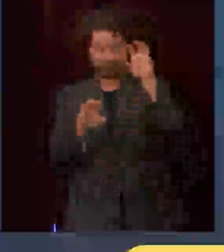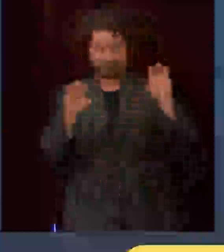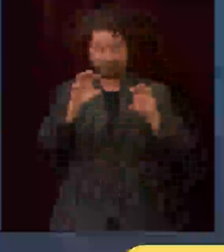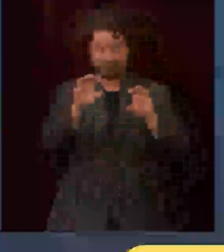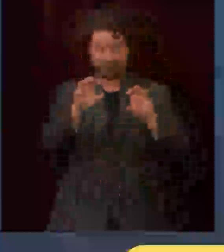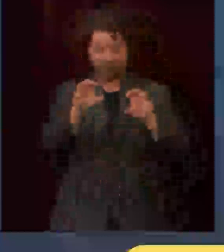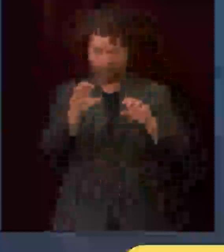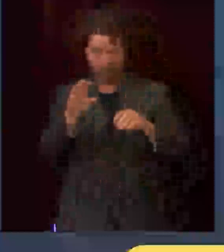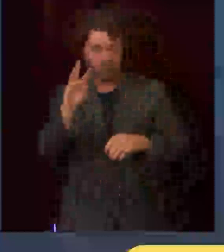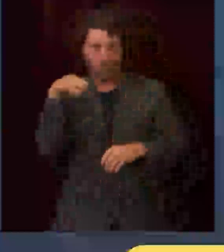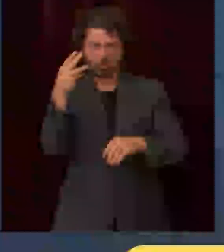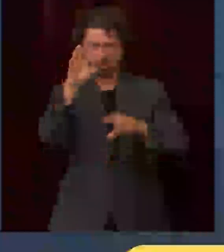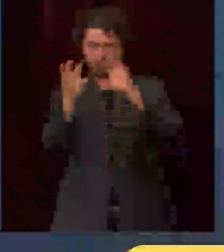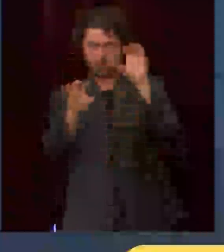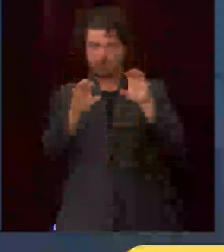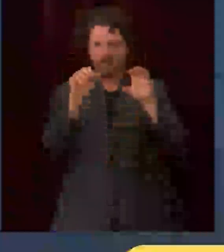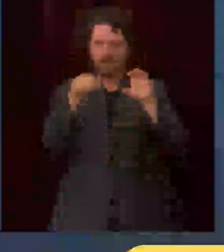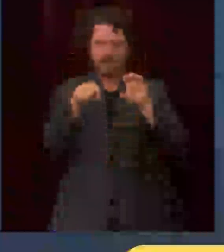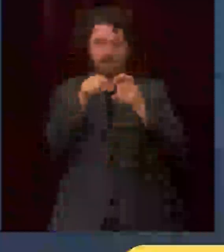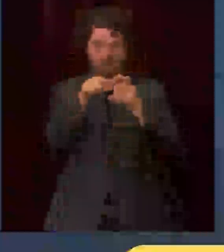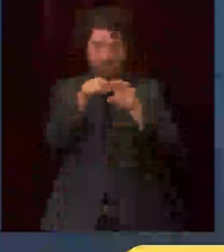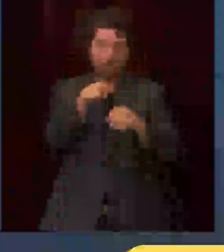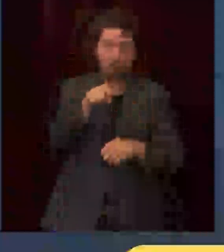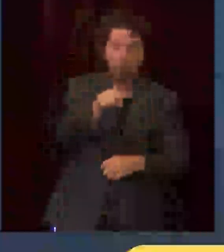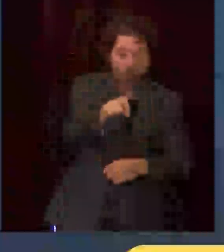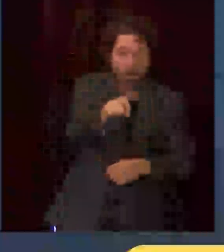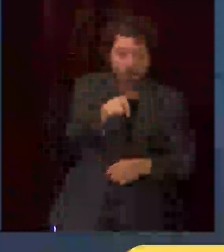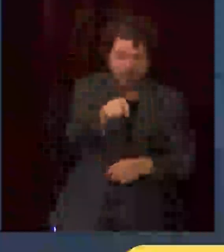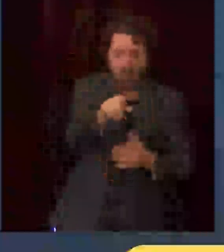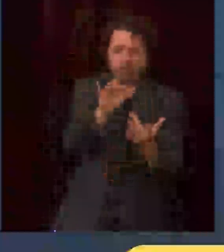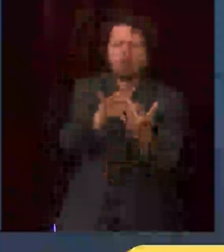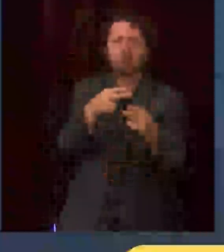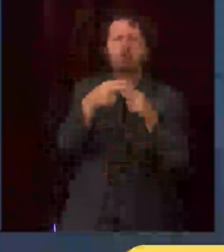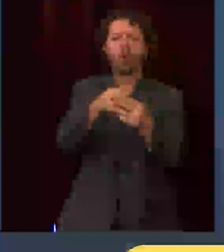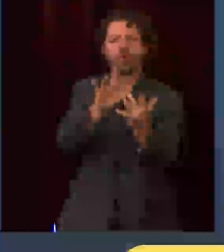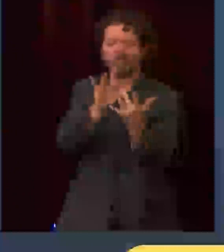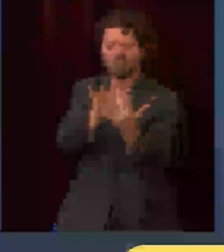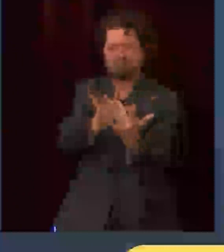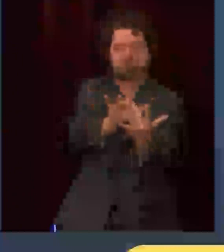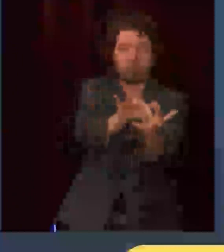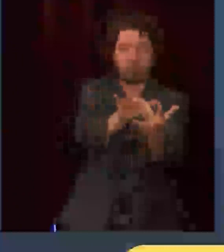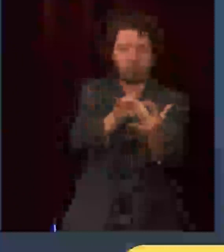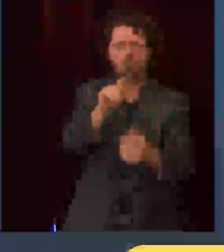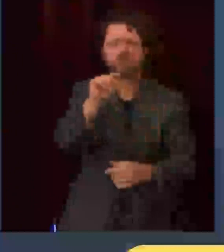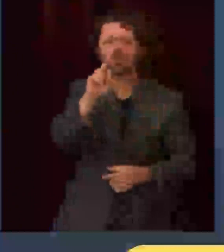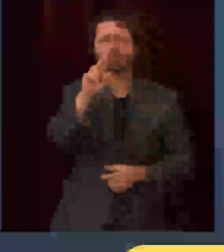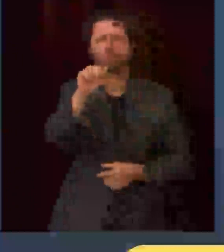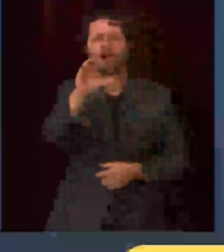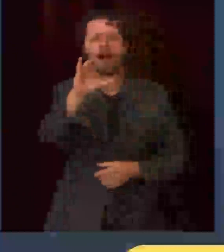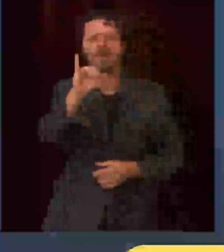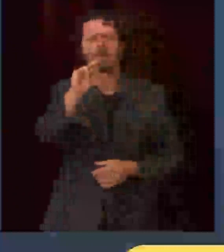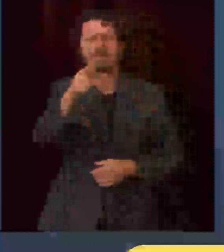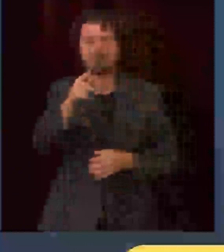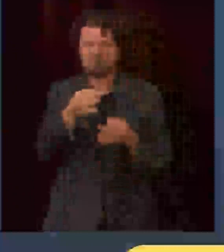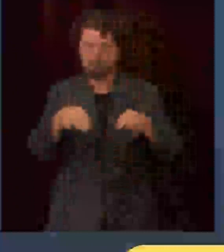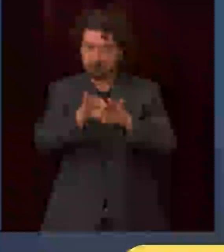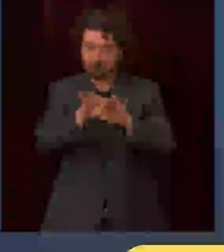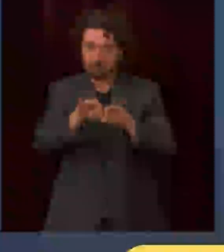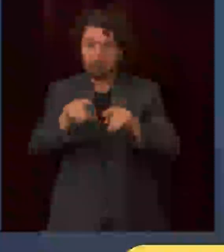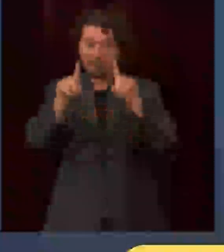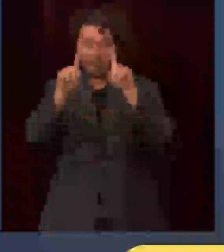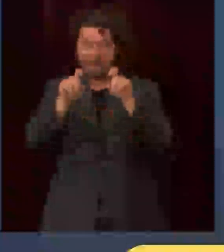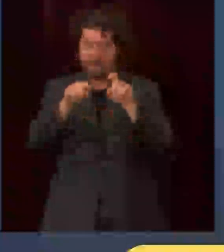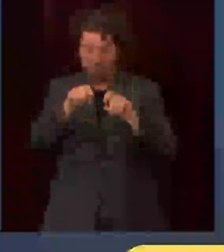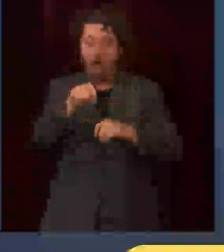that they can be tested very quickly and they can protect themselves and their family through isolation as well. The target